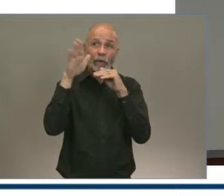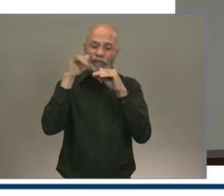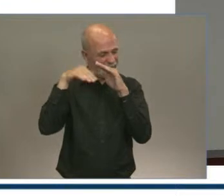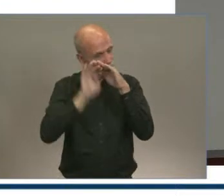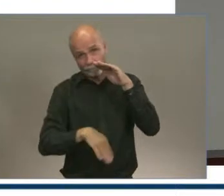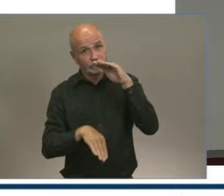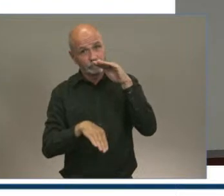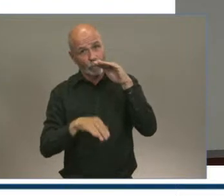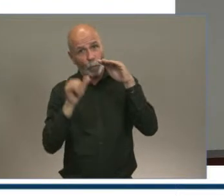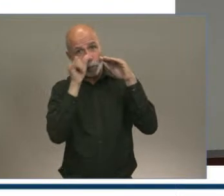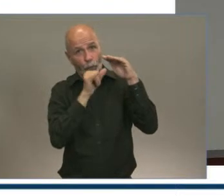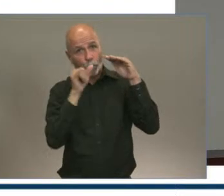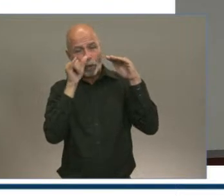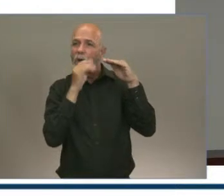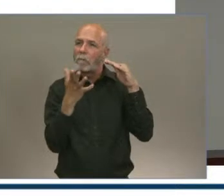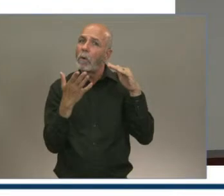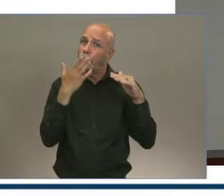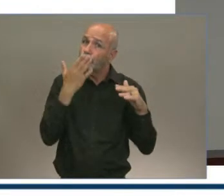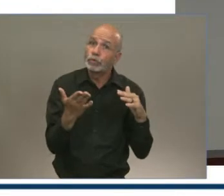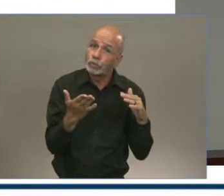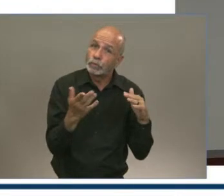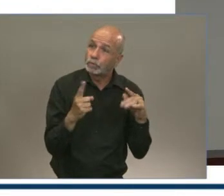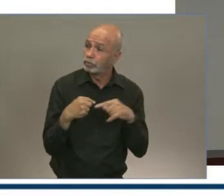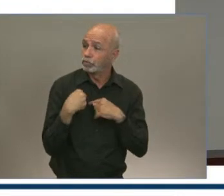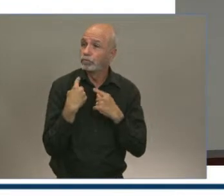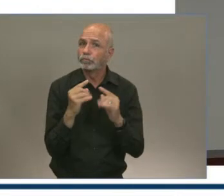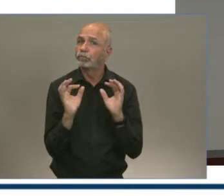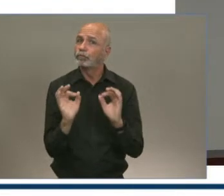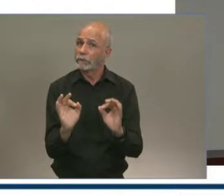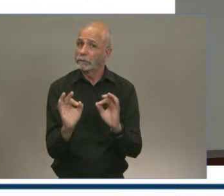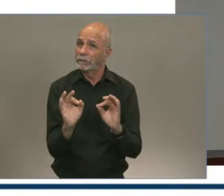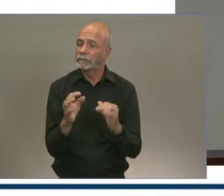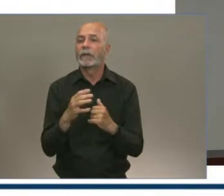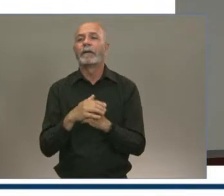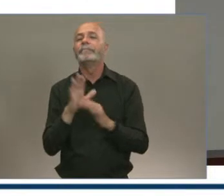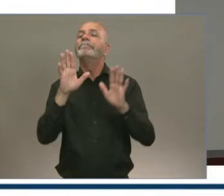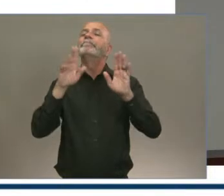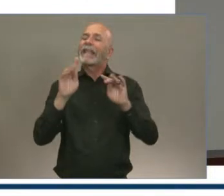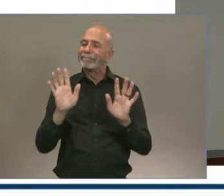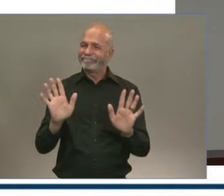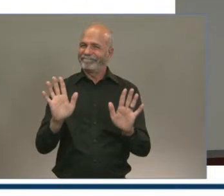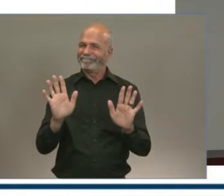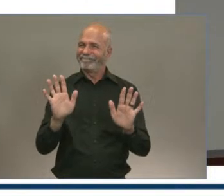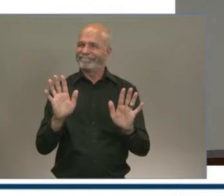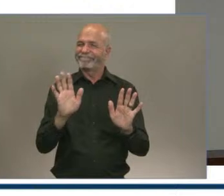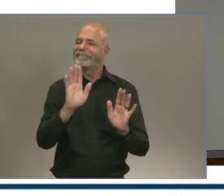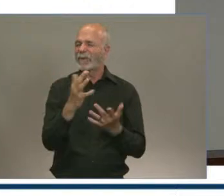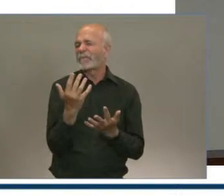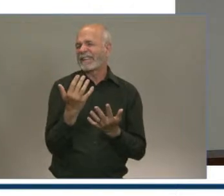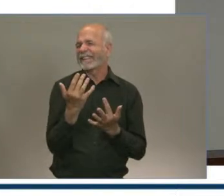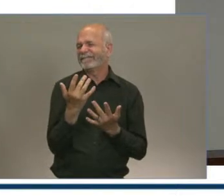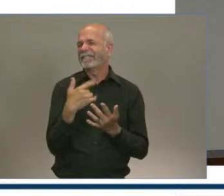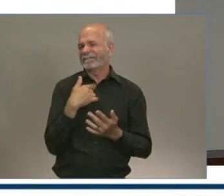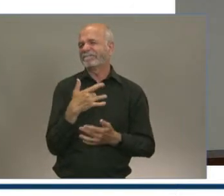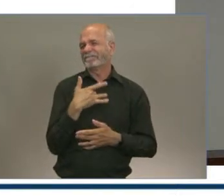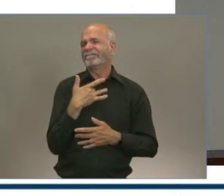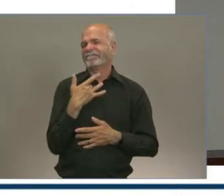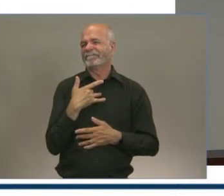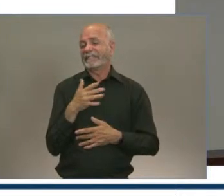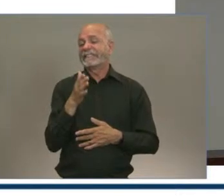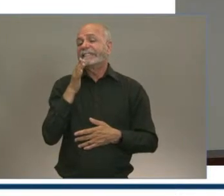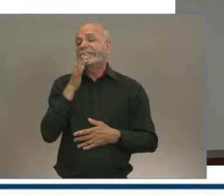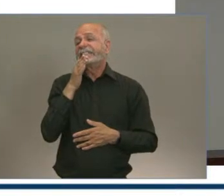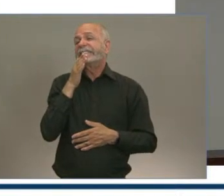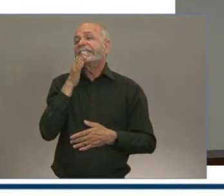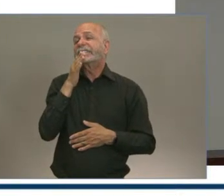in a relatively short period of time. I expect, though, that we will see similar numbers for a number of days because there is still